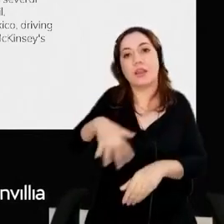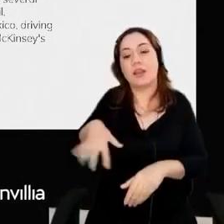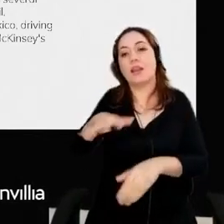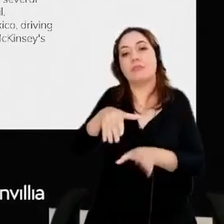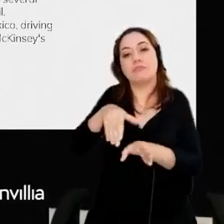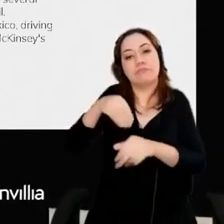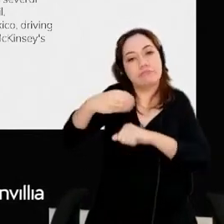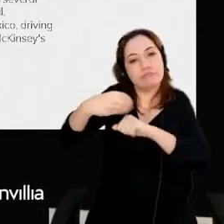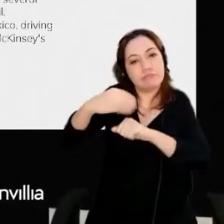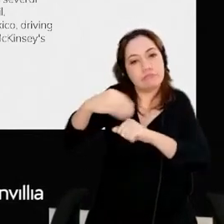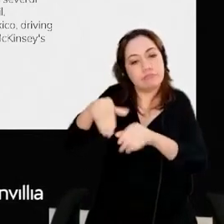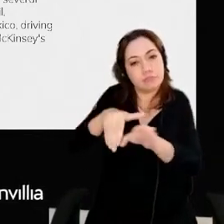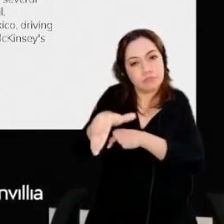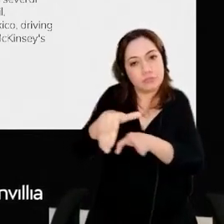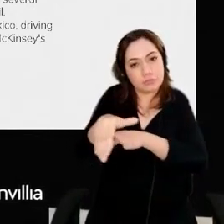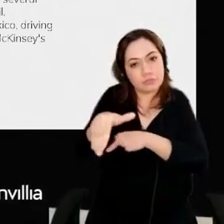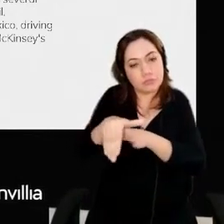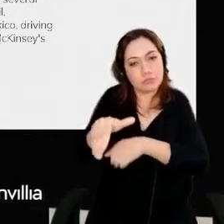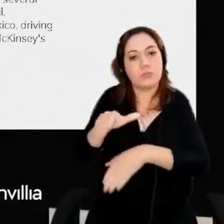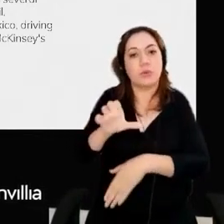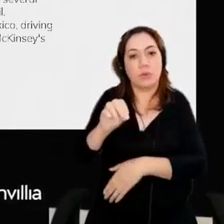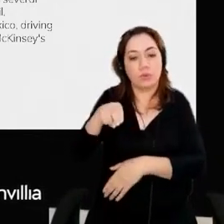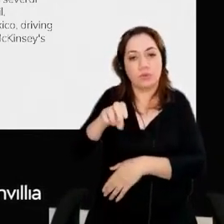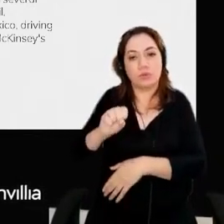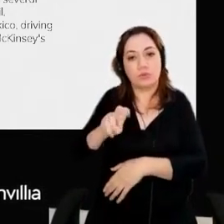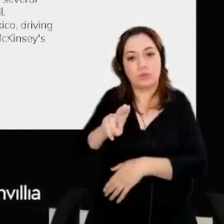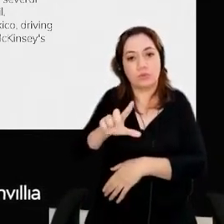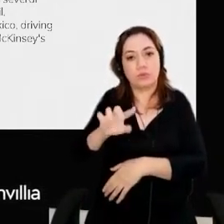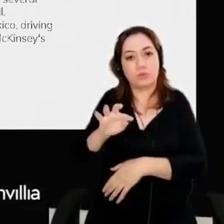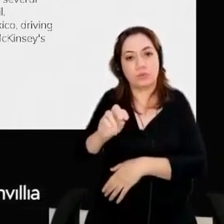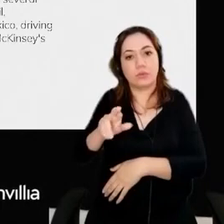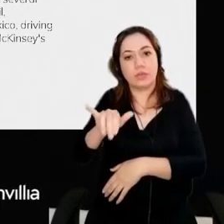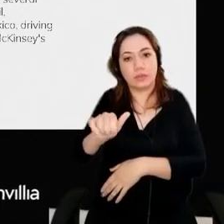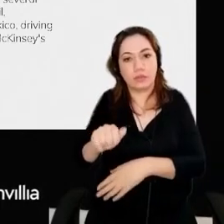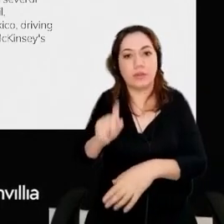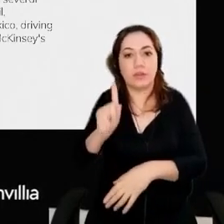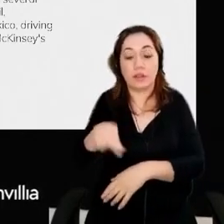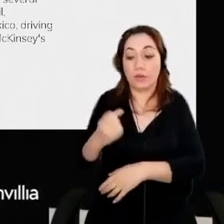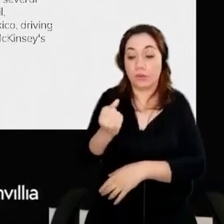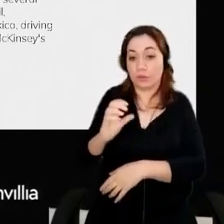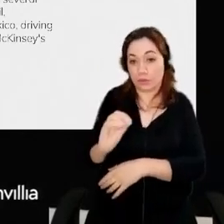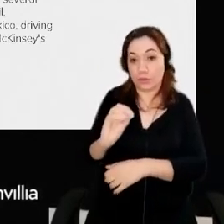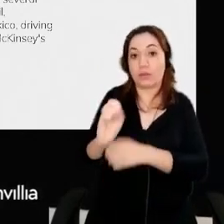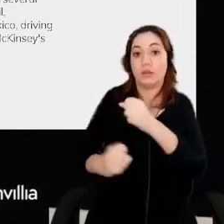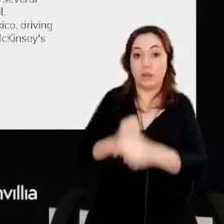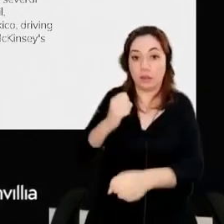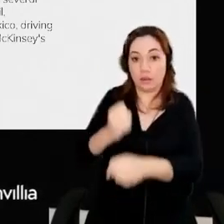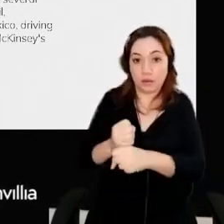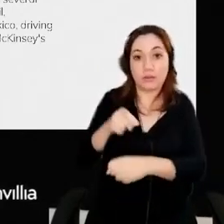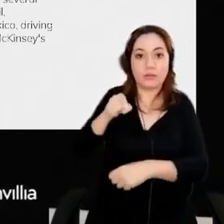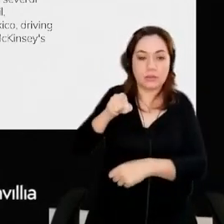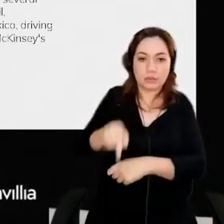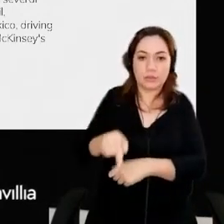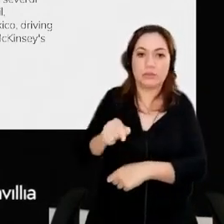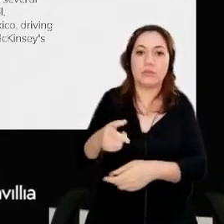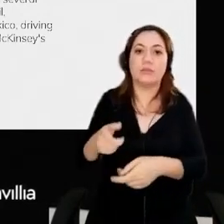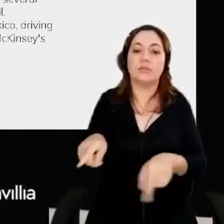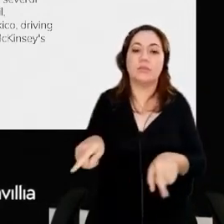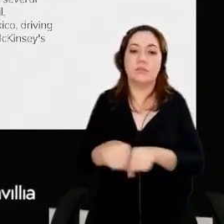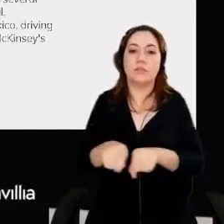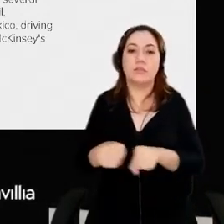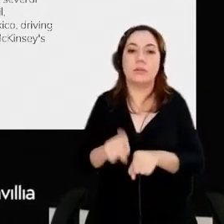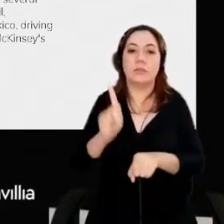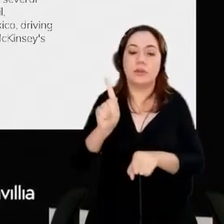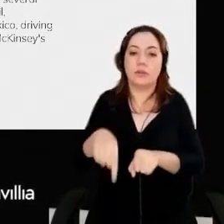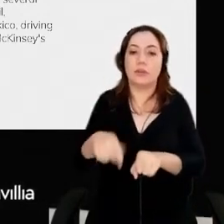spent 8 years at McKinsey Company. Was one of the co-founders of Digital McKinsey in Latin